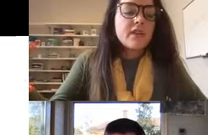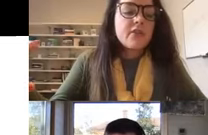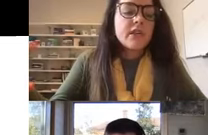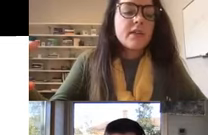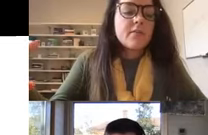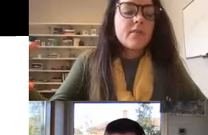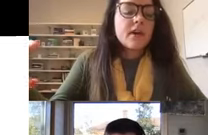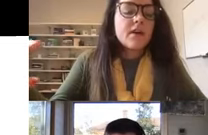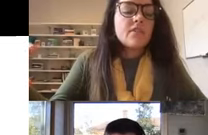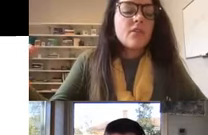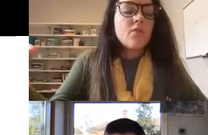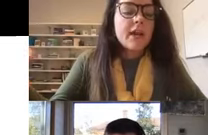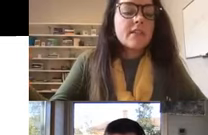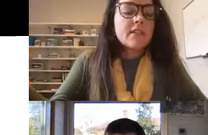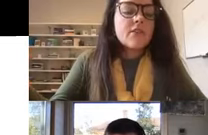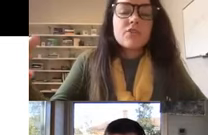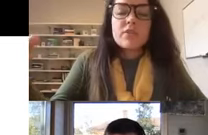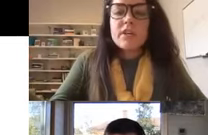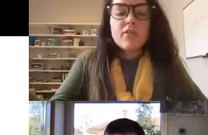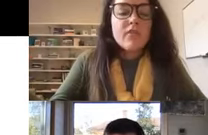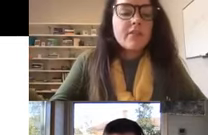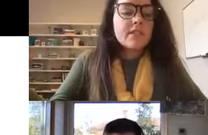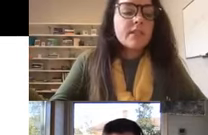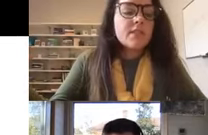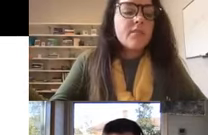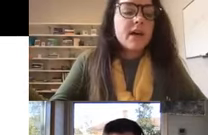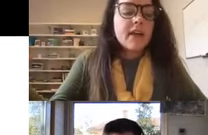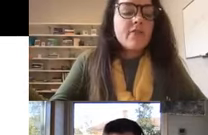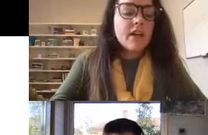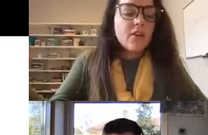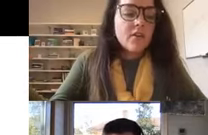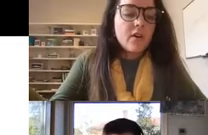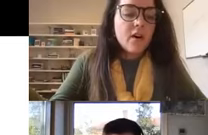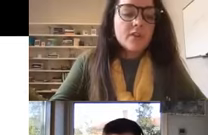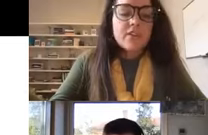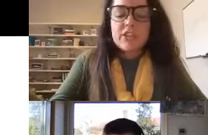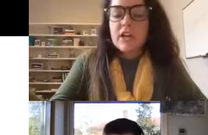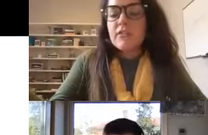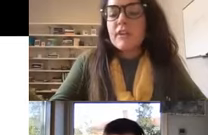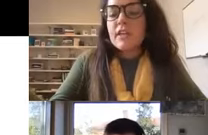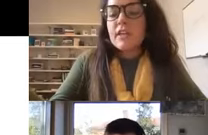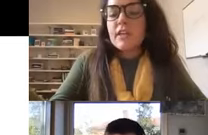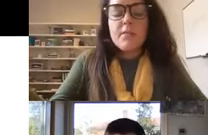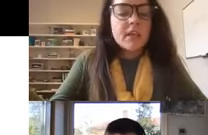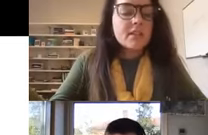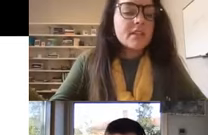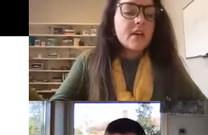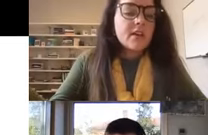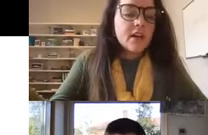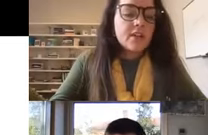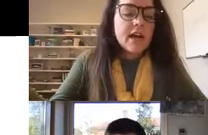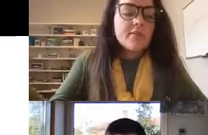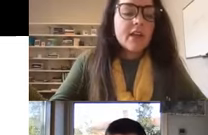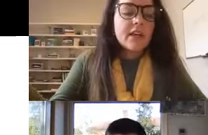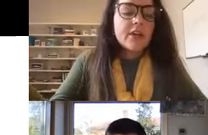Geography Curriculum So White, which was co-founded by a fellow Oxford geography alumnus,